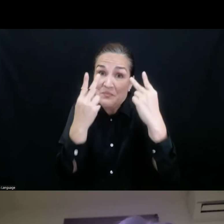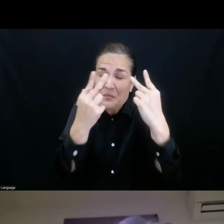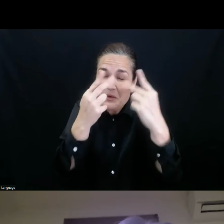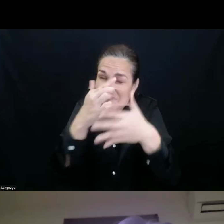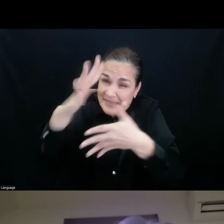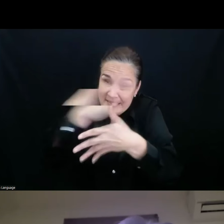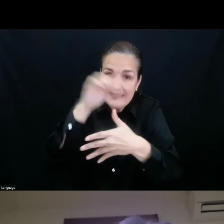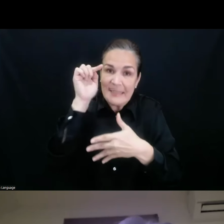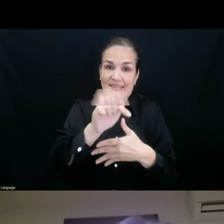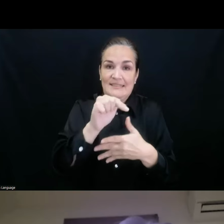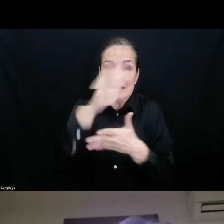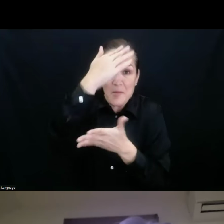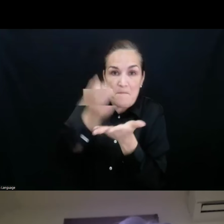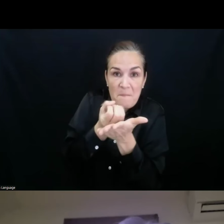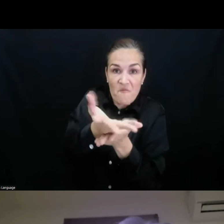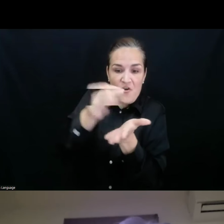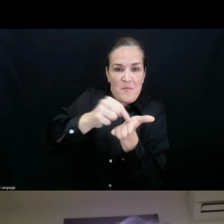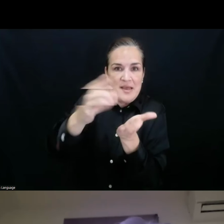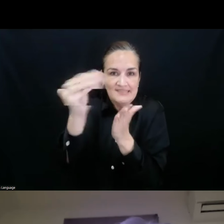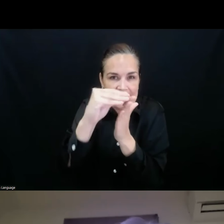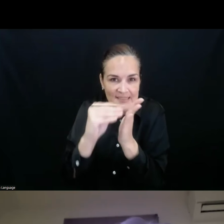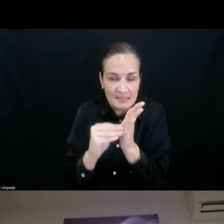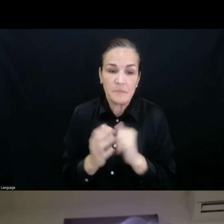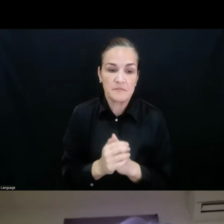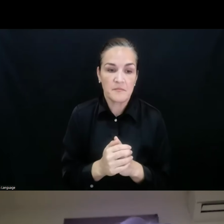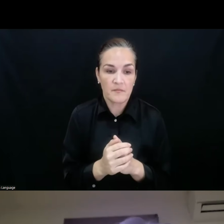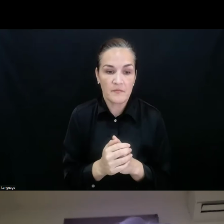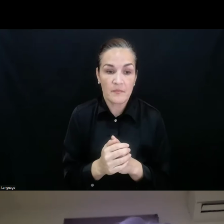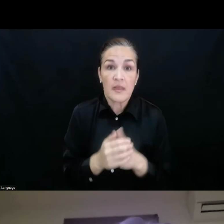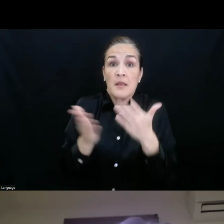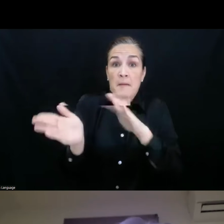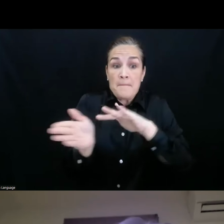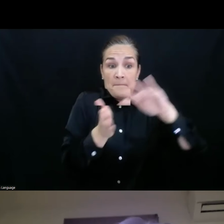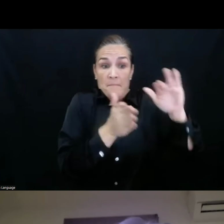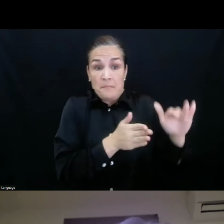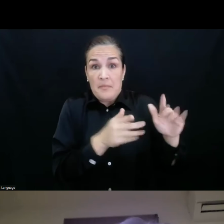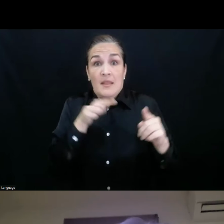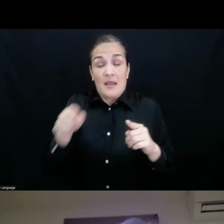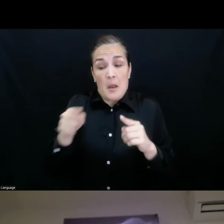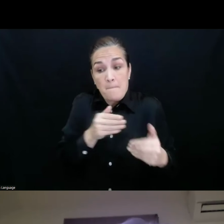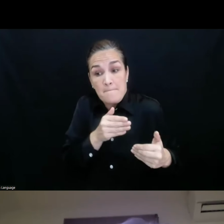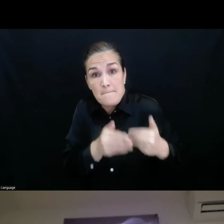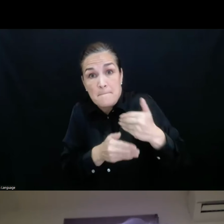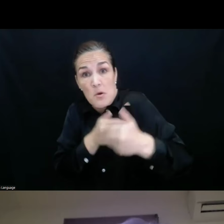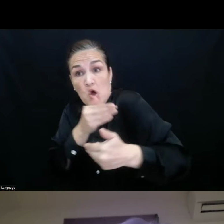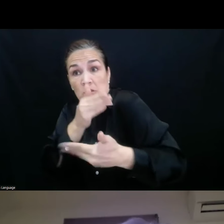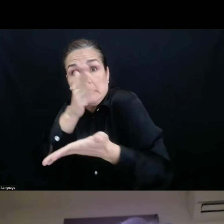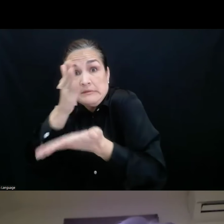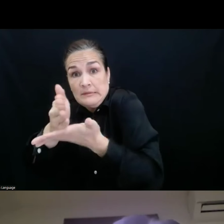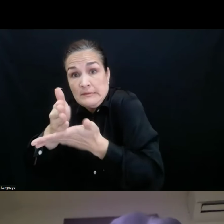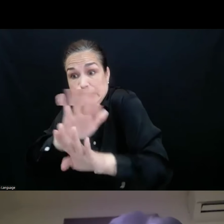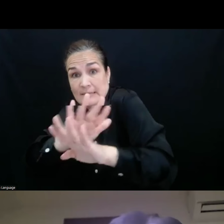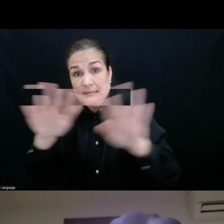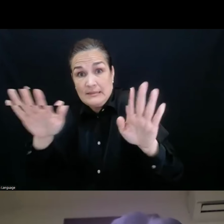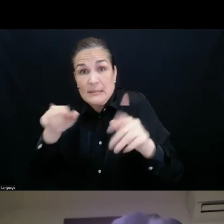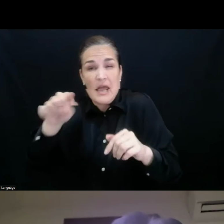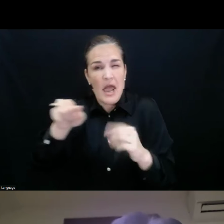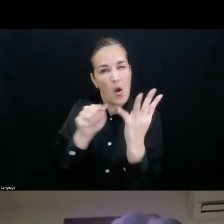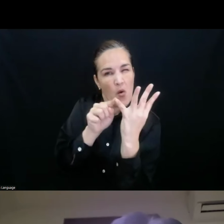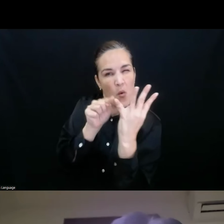the report. And then as we reach perhaps the end of the process during phase number 4 about